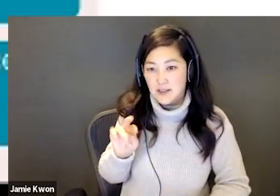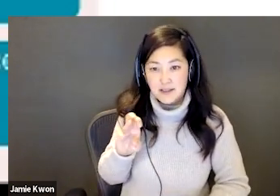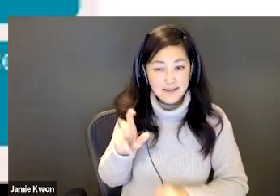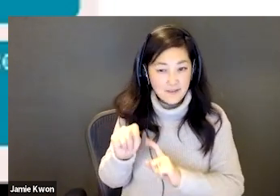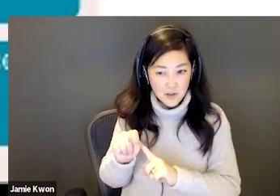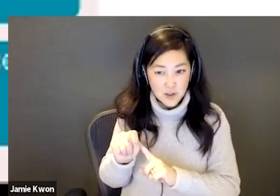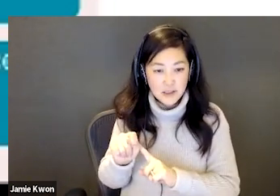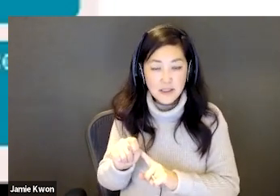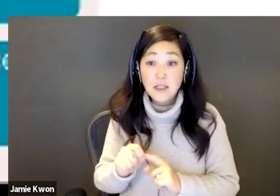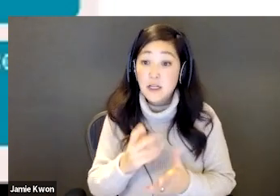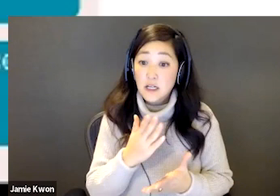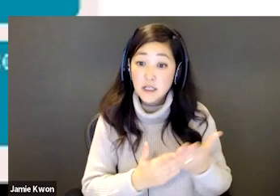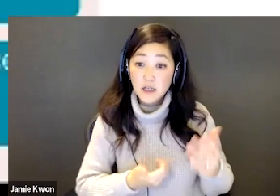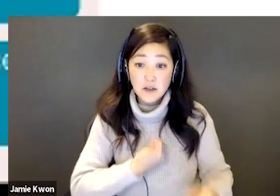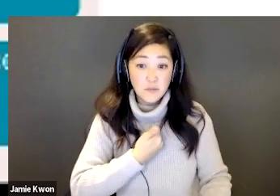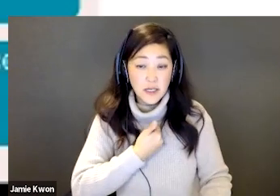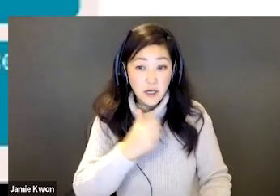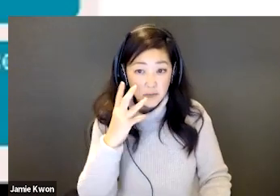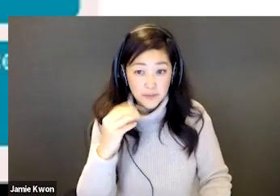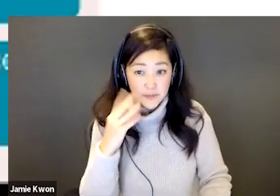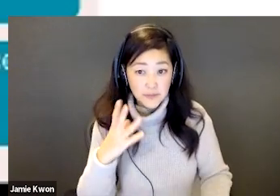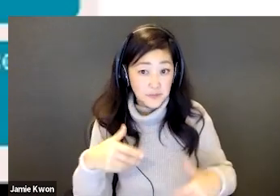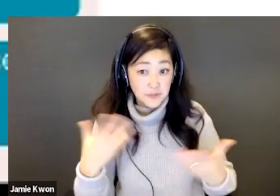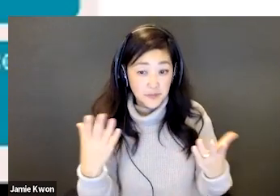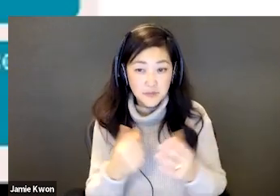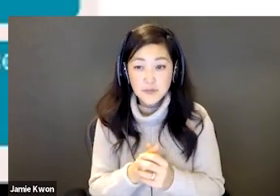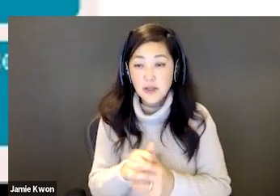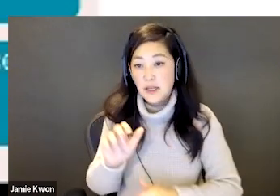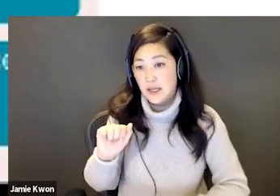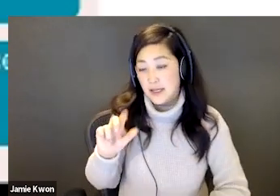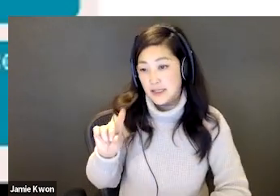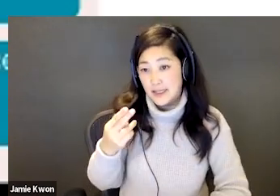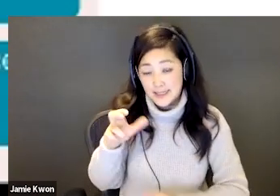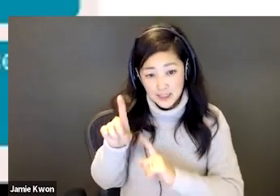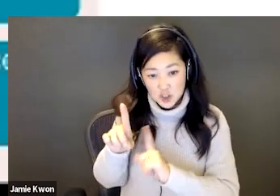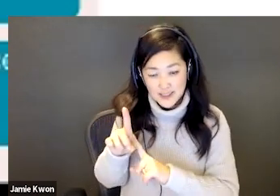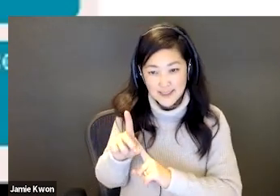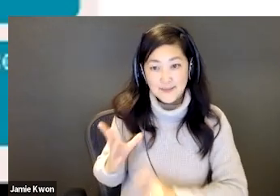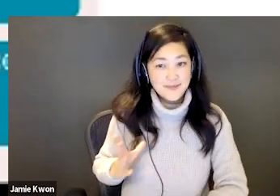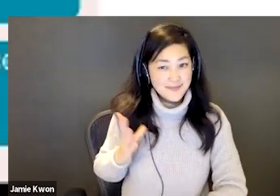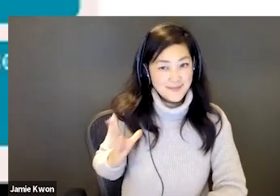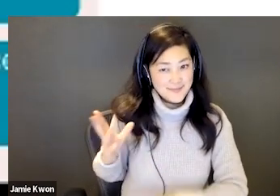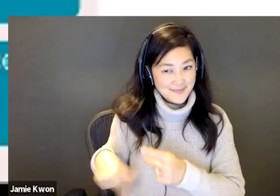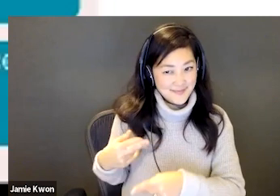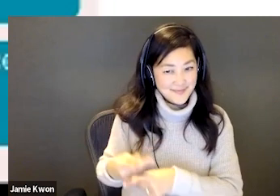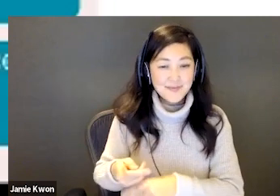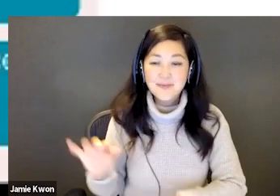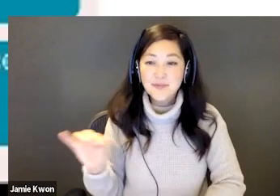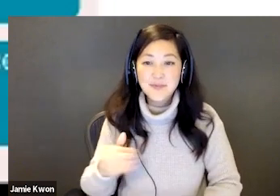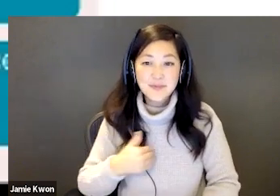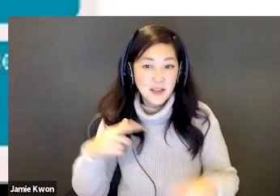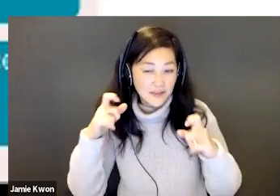neurodiversities that I experience is ADHD combined type, the fancy version. I also have